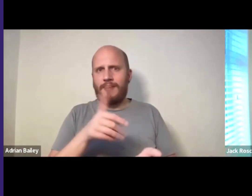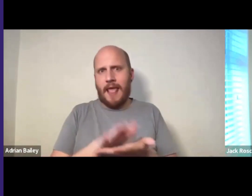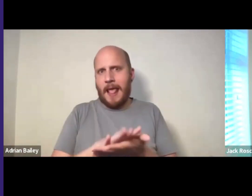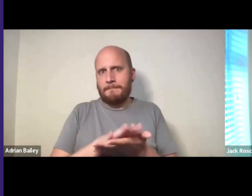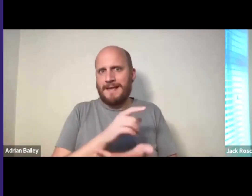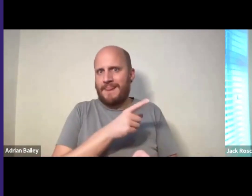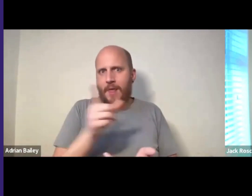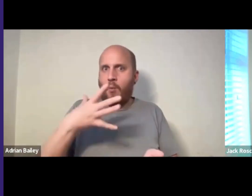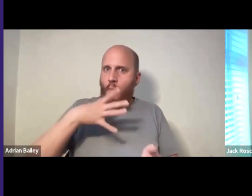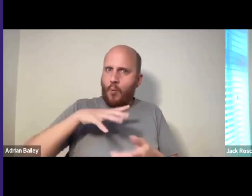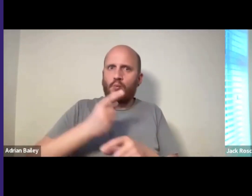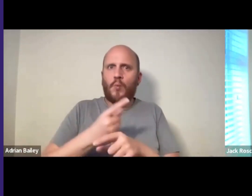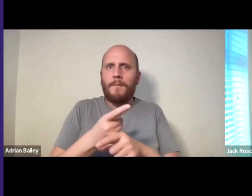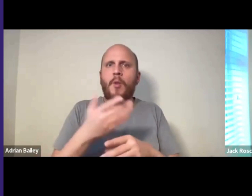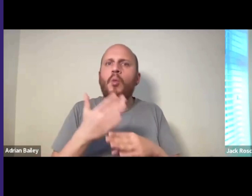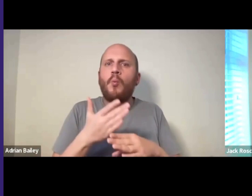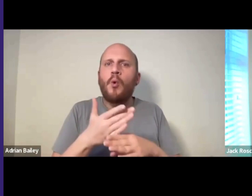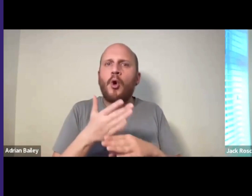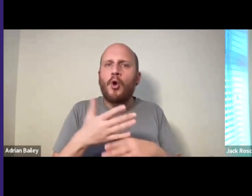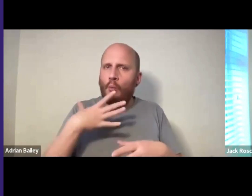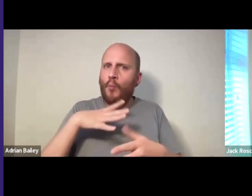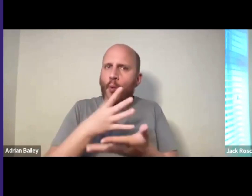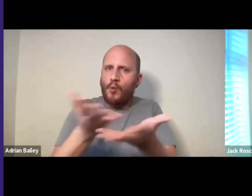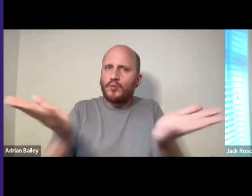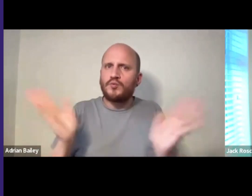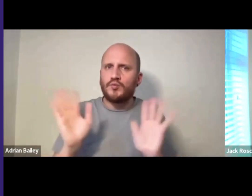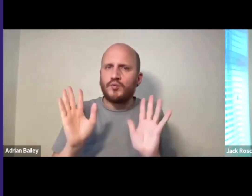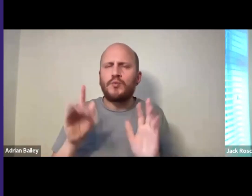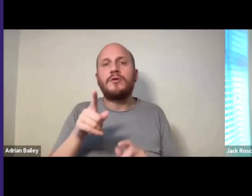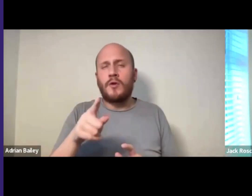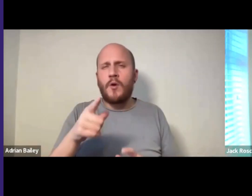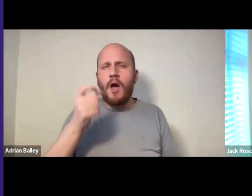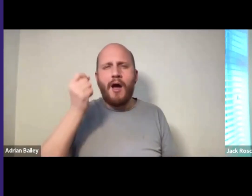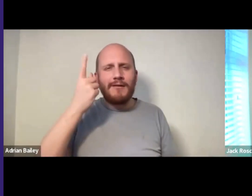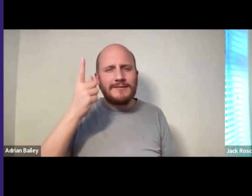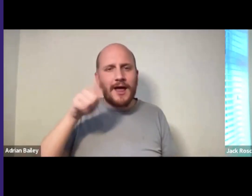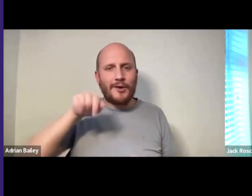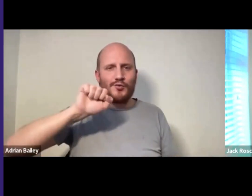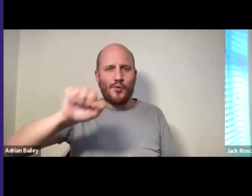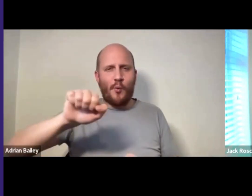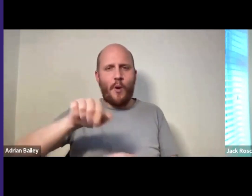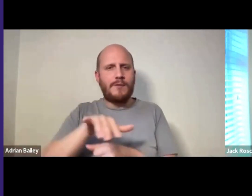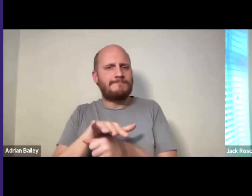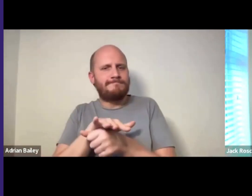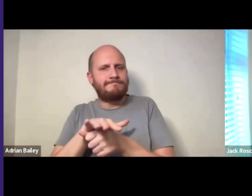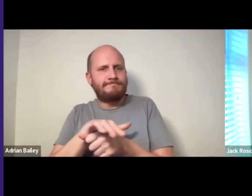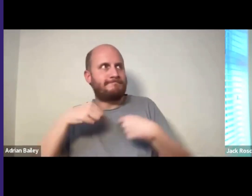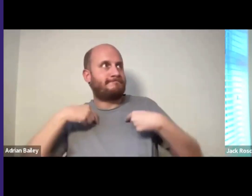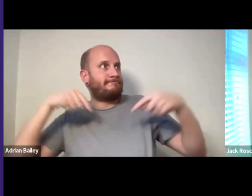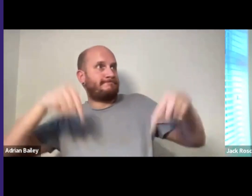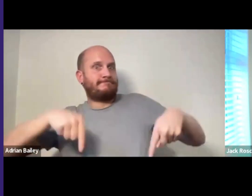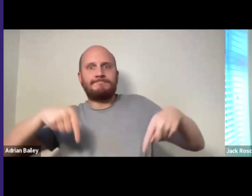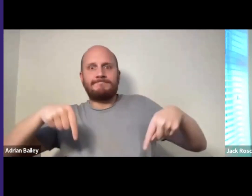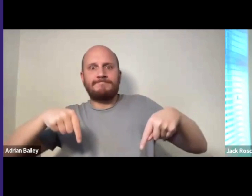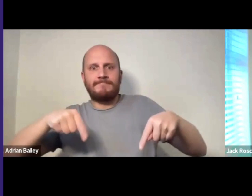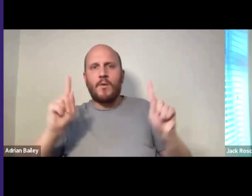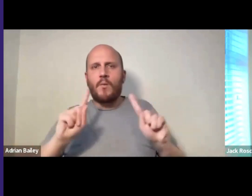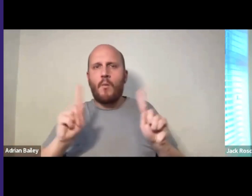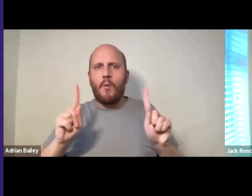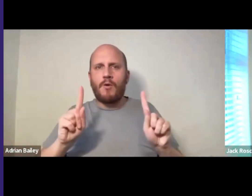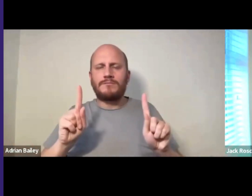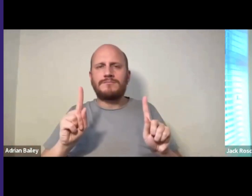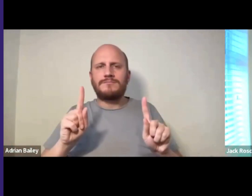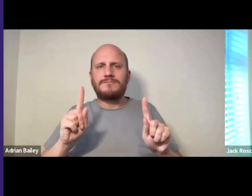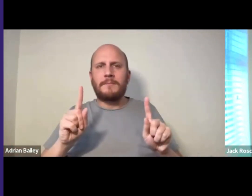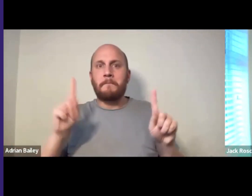to do that. So it's understanding the context of where people will be in their minds